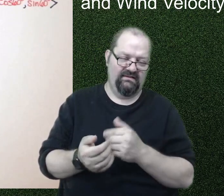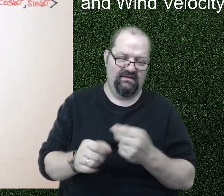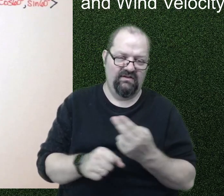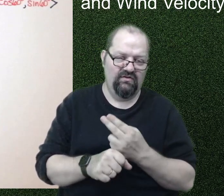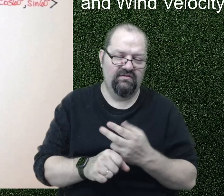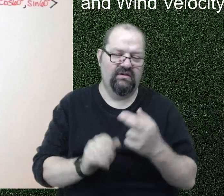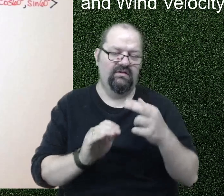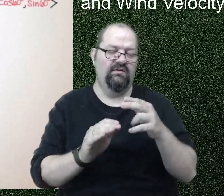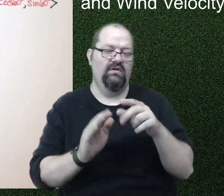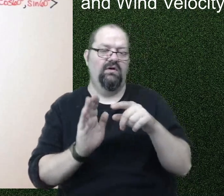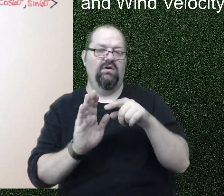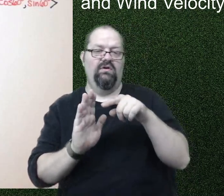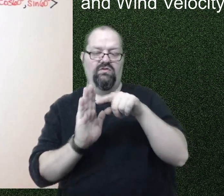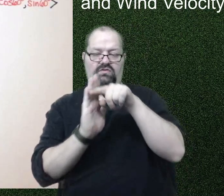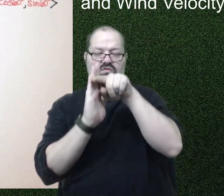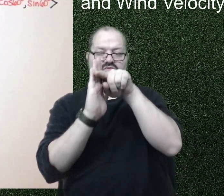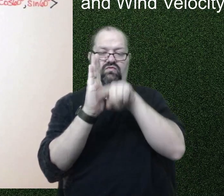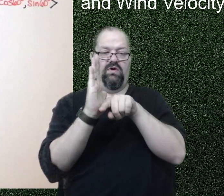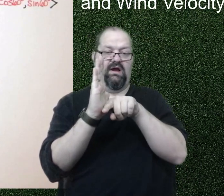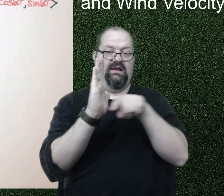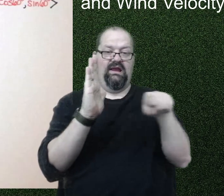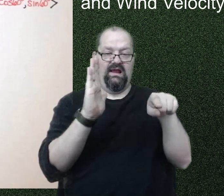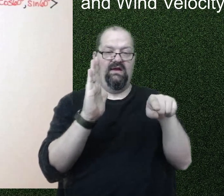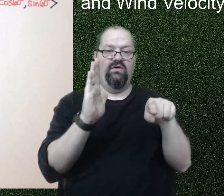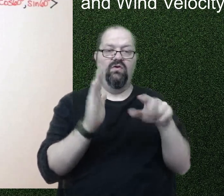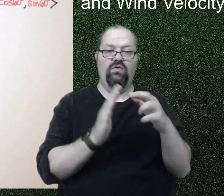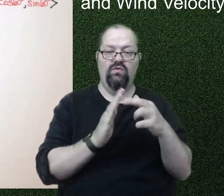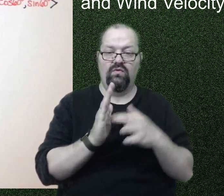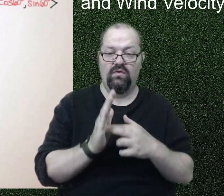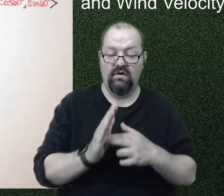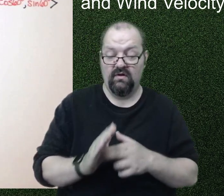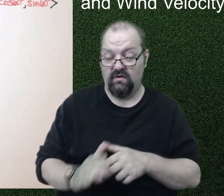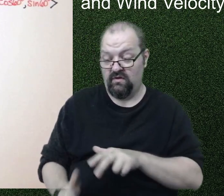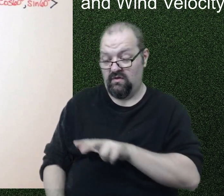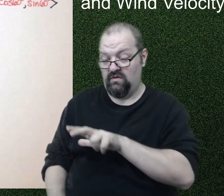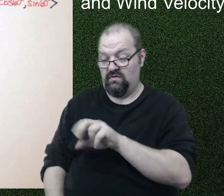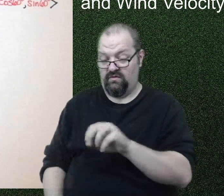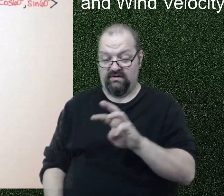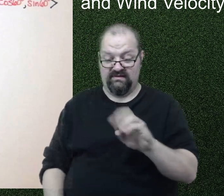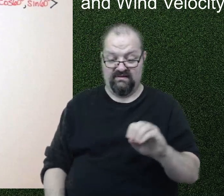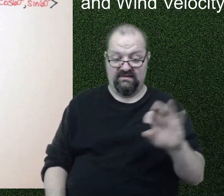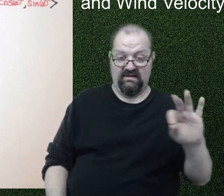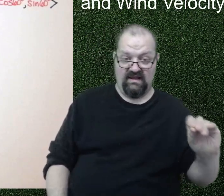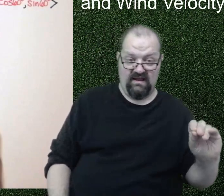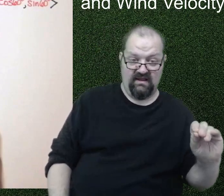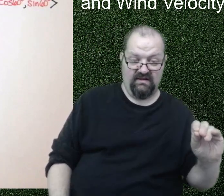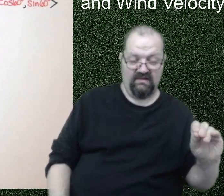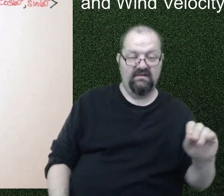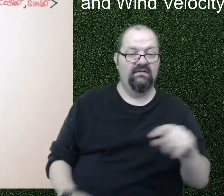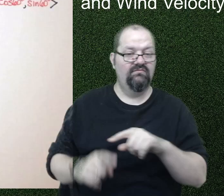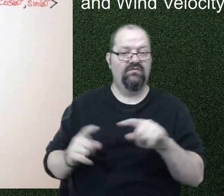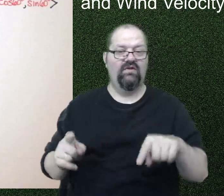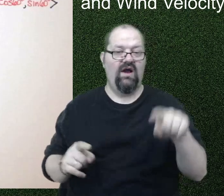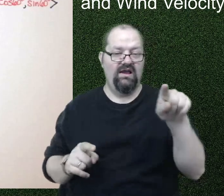Remember, whenever you're talking about a 30, 60, 90 triangle, this is not to